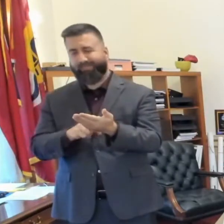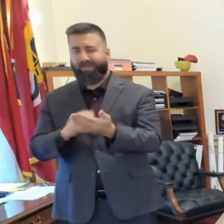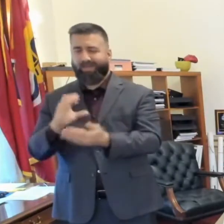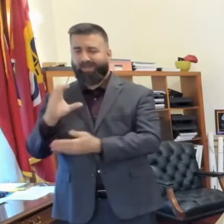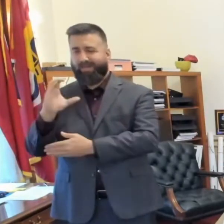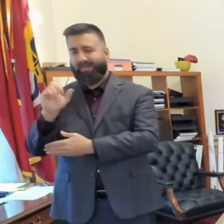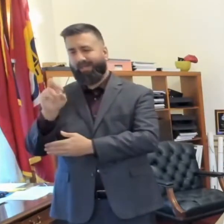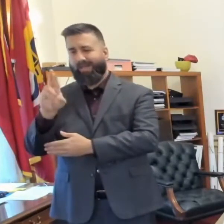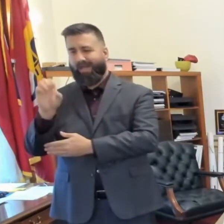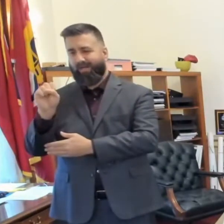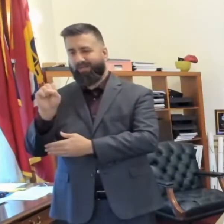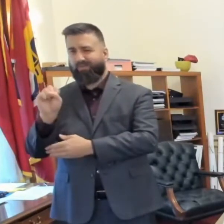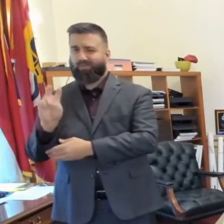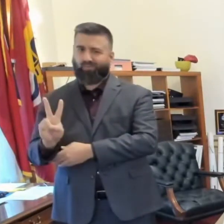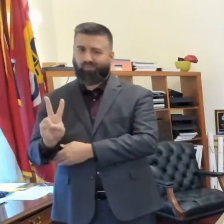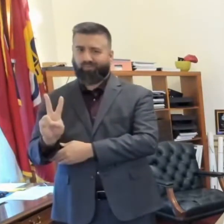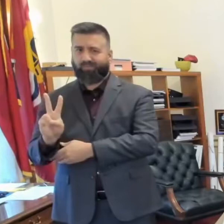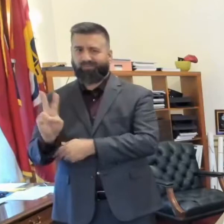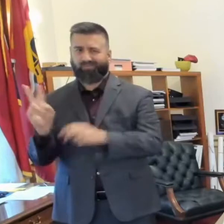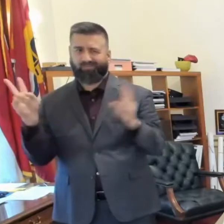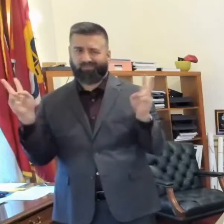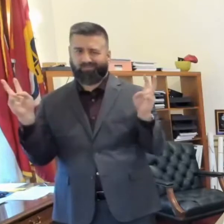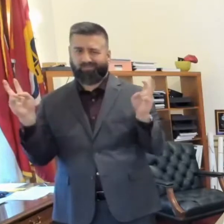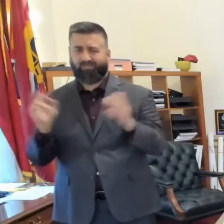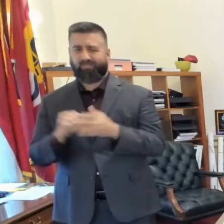And so that's